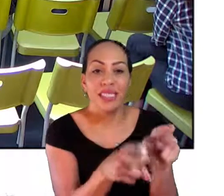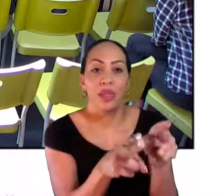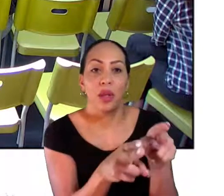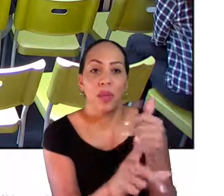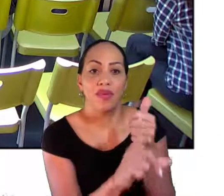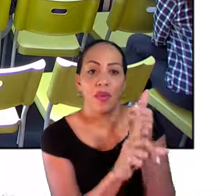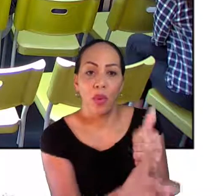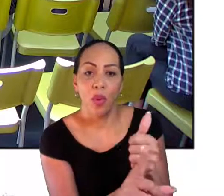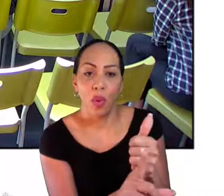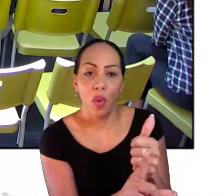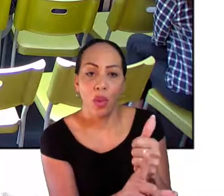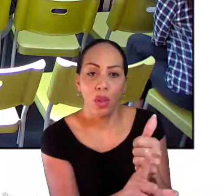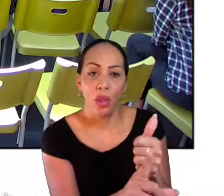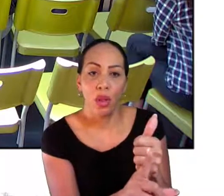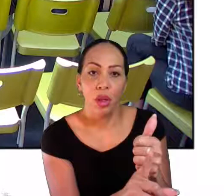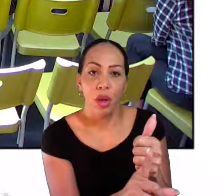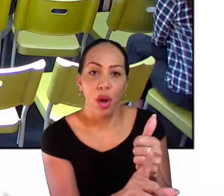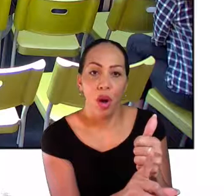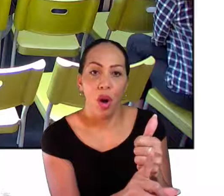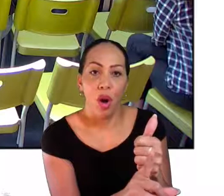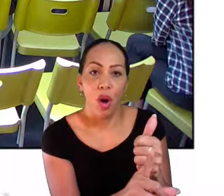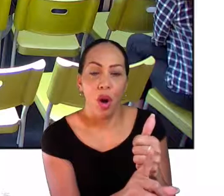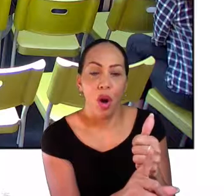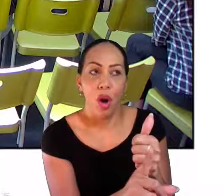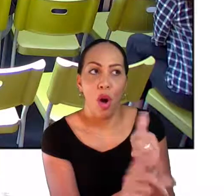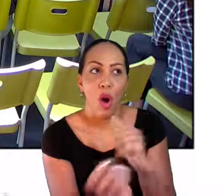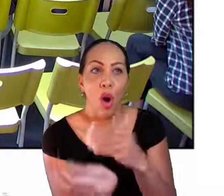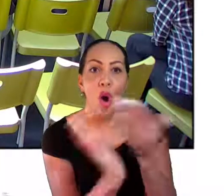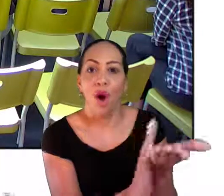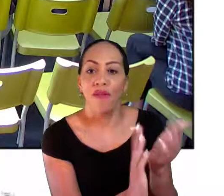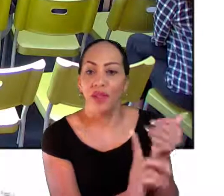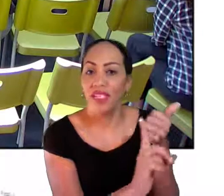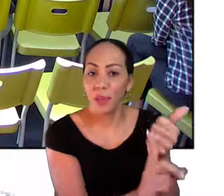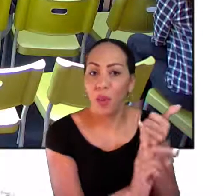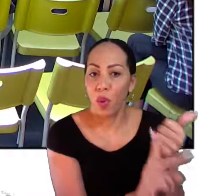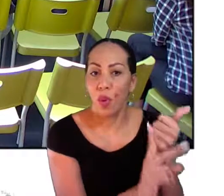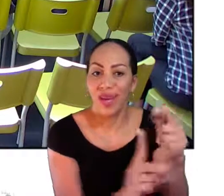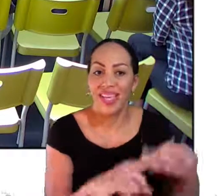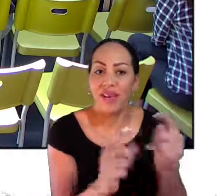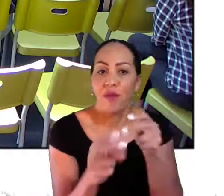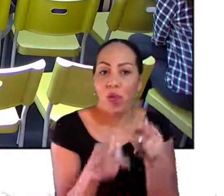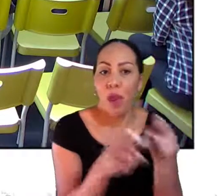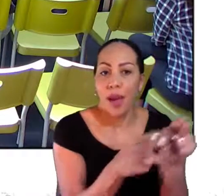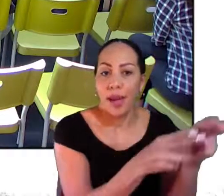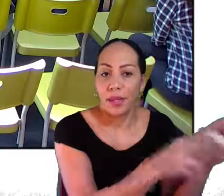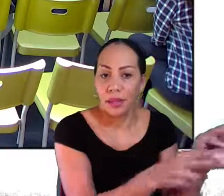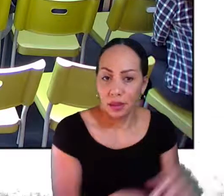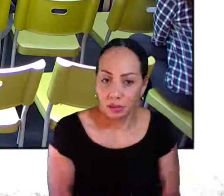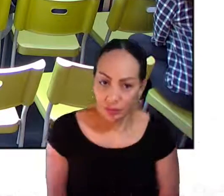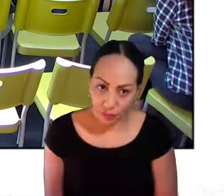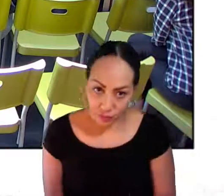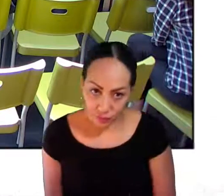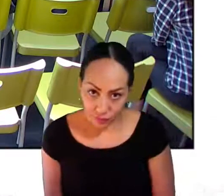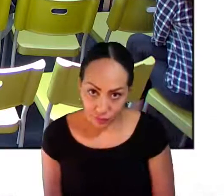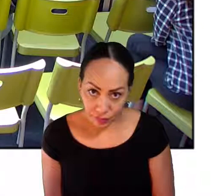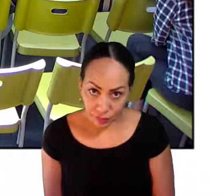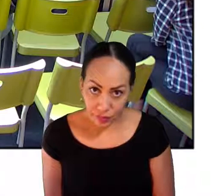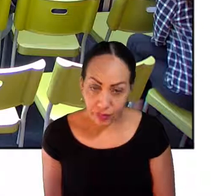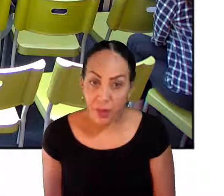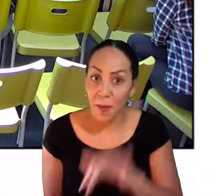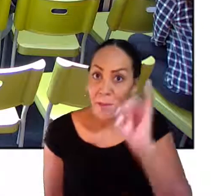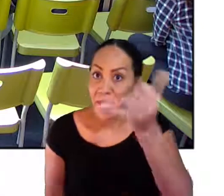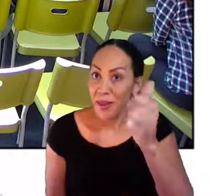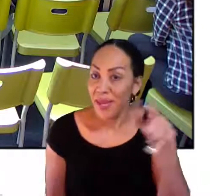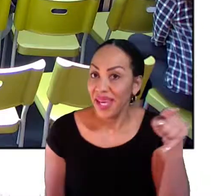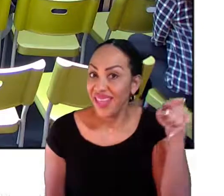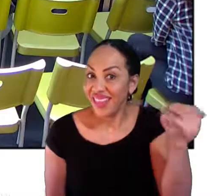from the process that you put in. I mean, another thing is that a really important resource when you're working with people who don't have a voice is